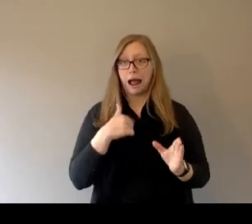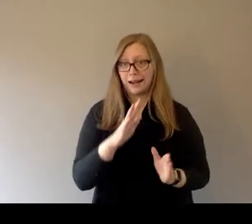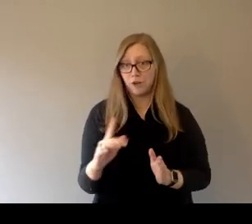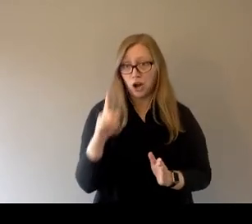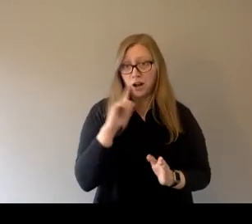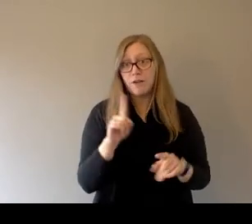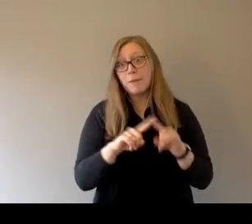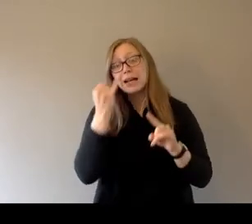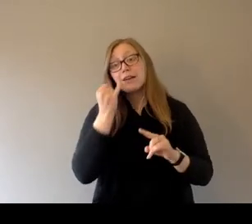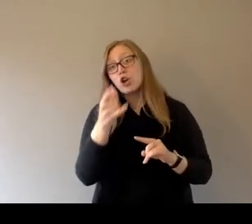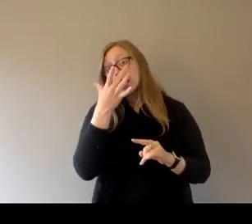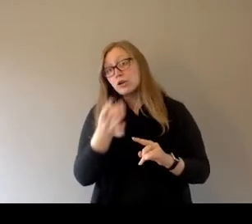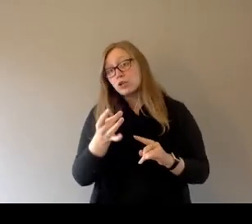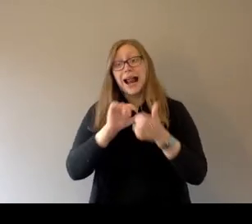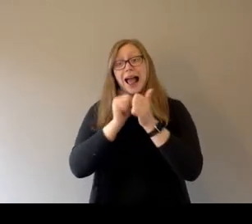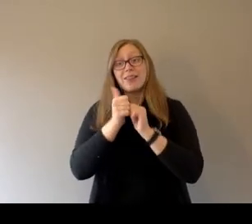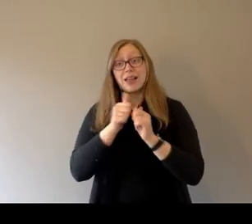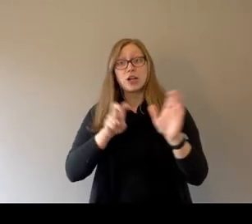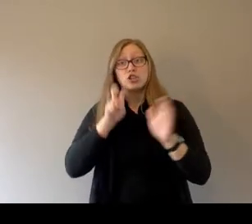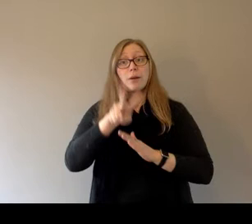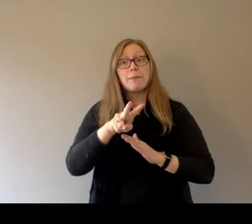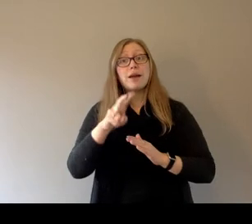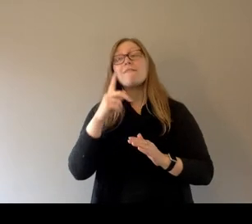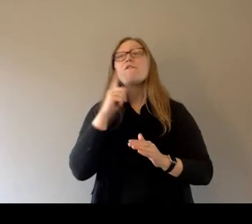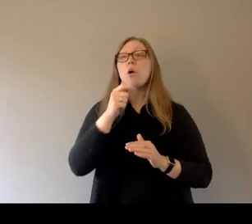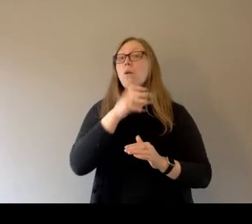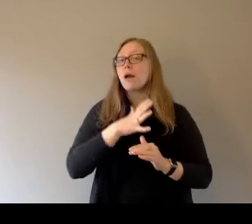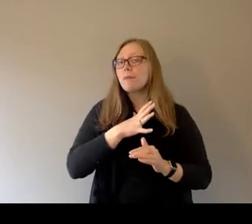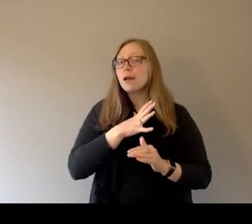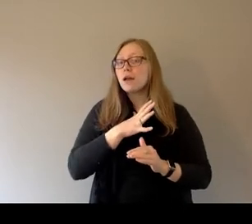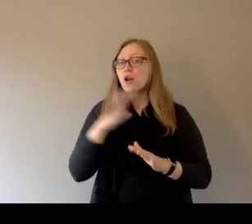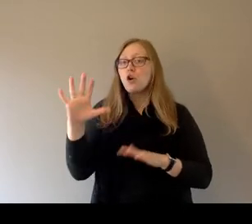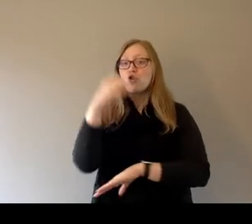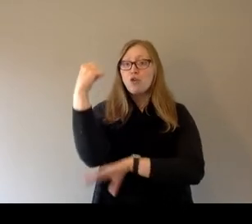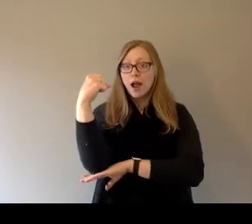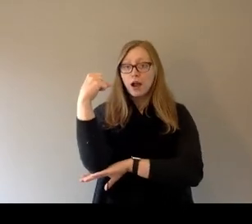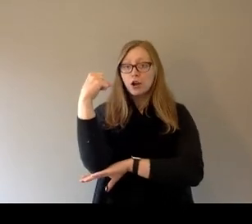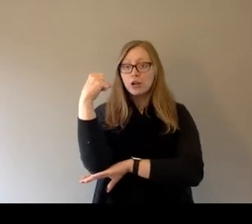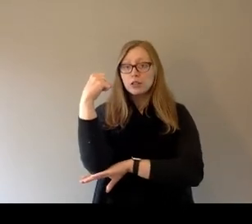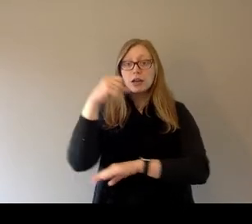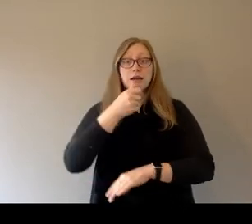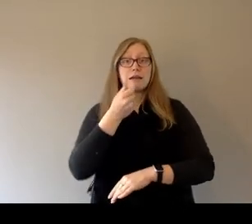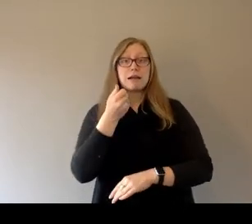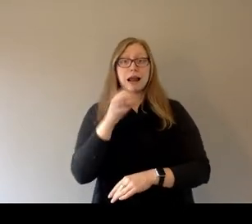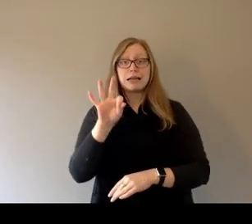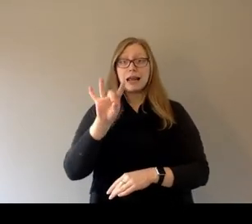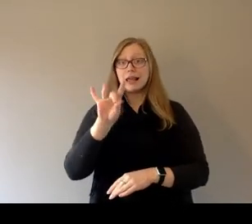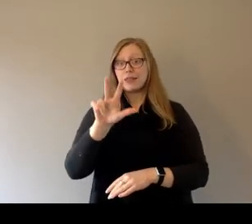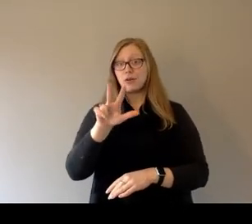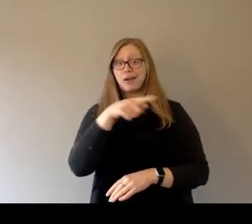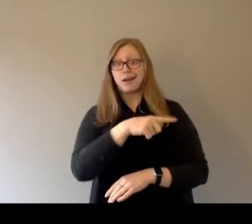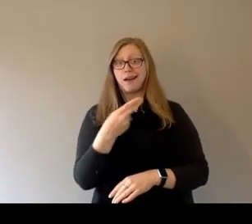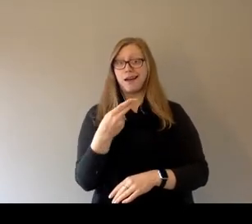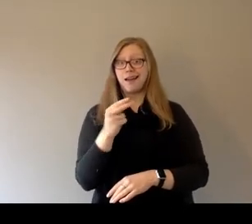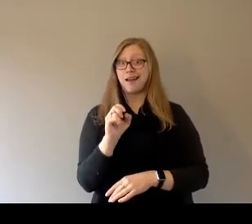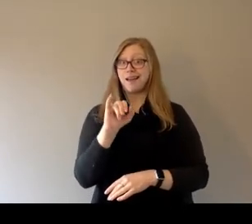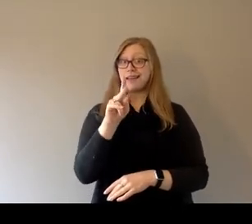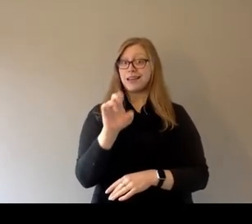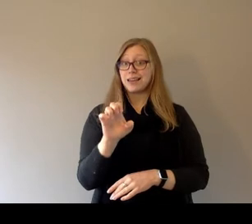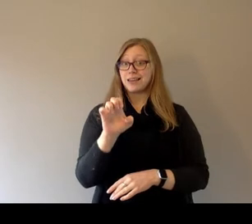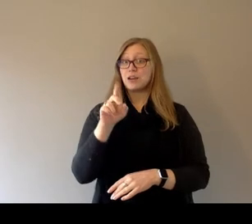for women's record holders, in 1983, this Heike Dressler, she could jump 23.4